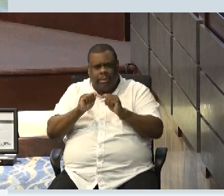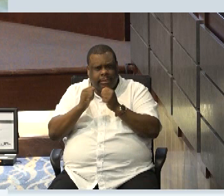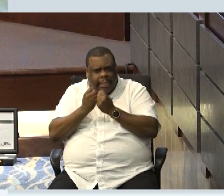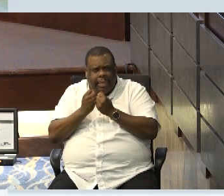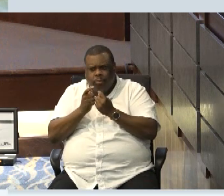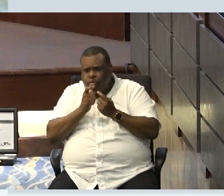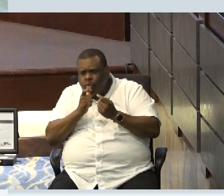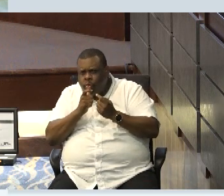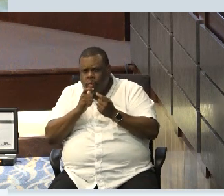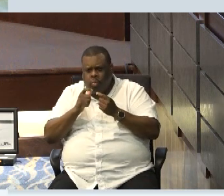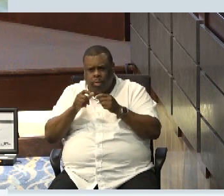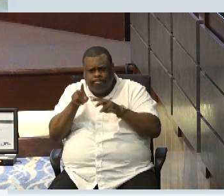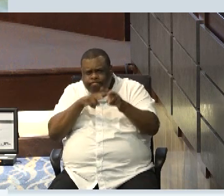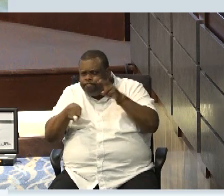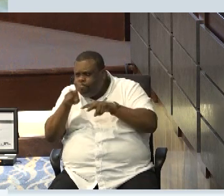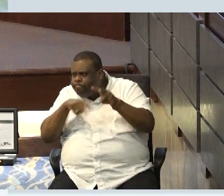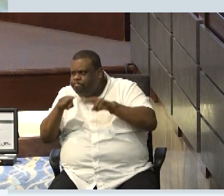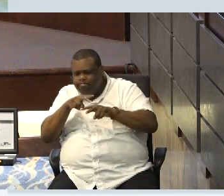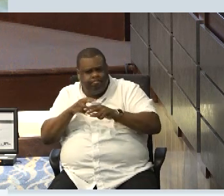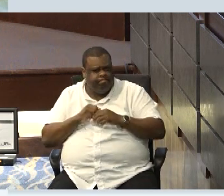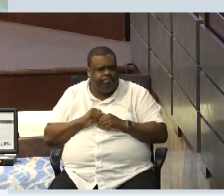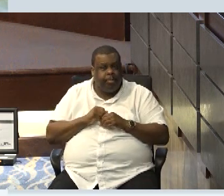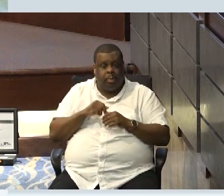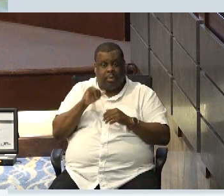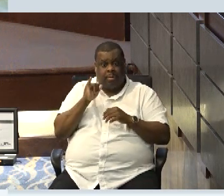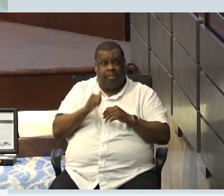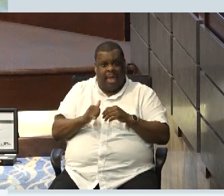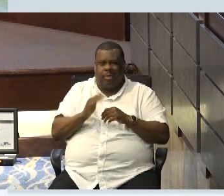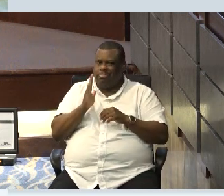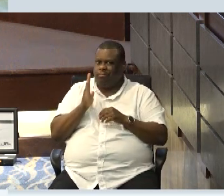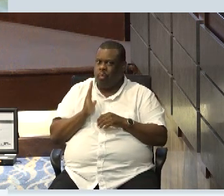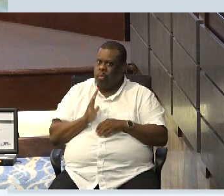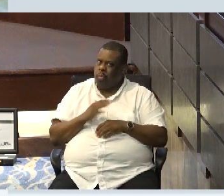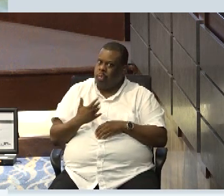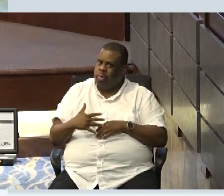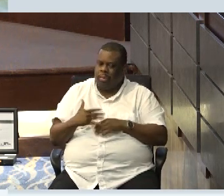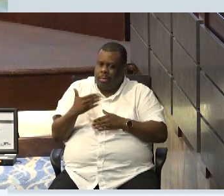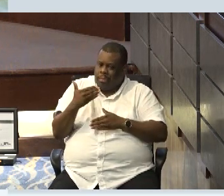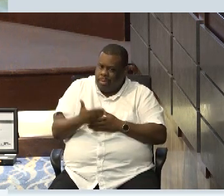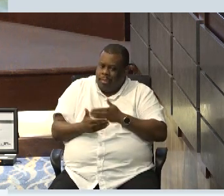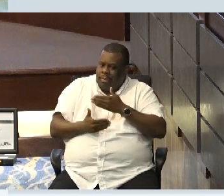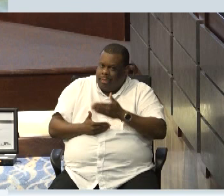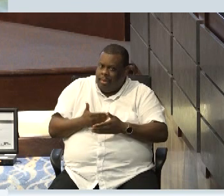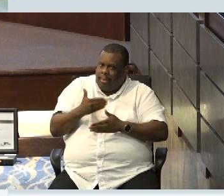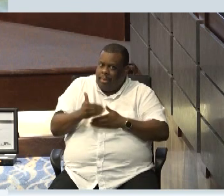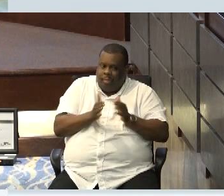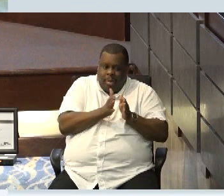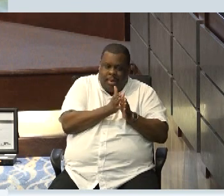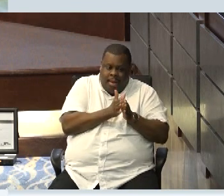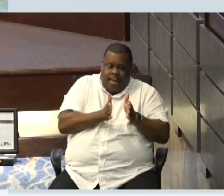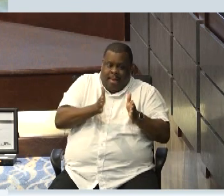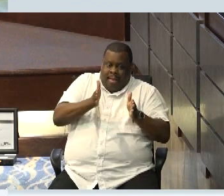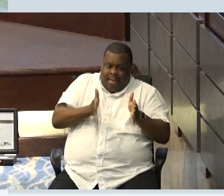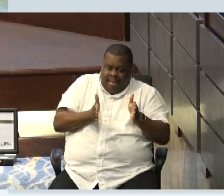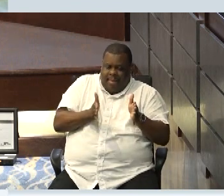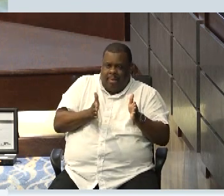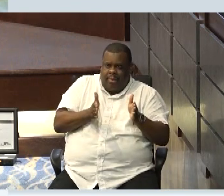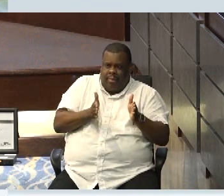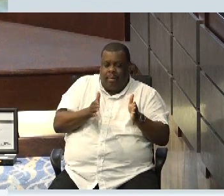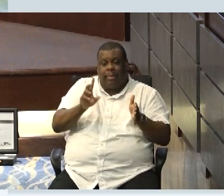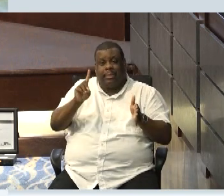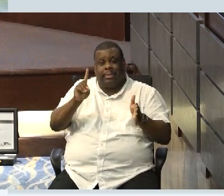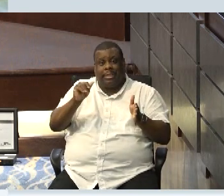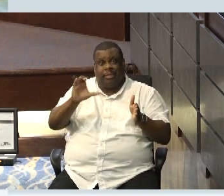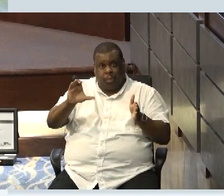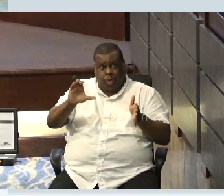reviewing references. So through that process, that takes us into November for submittals, or I'm sorry, into December